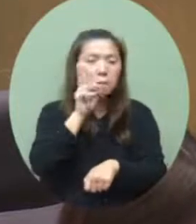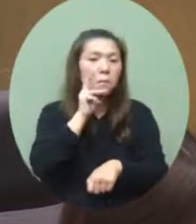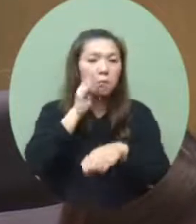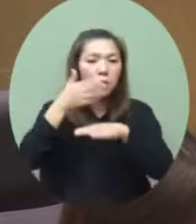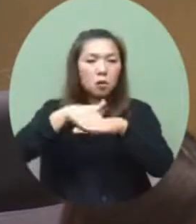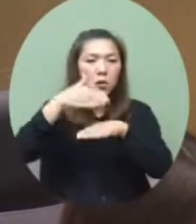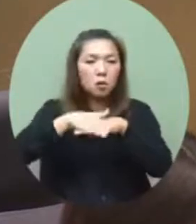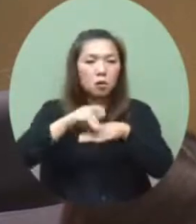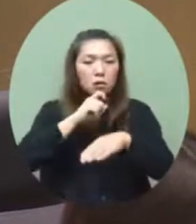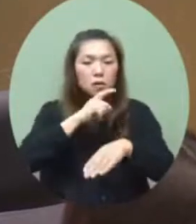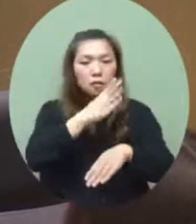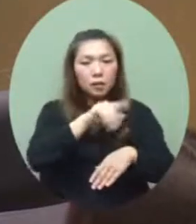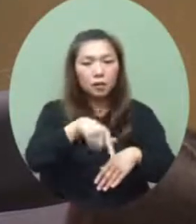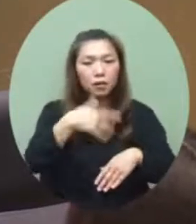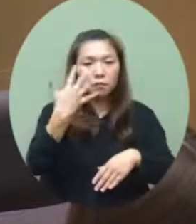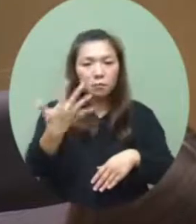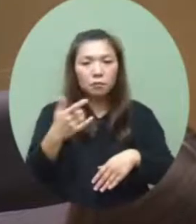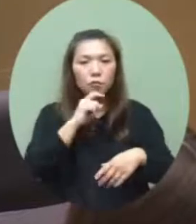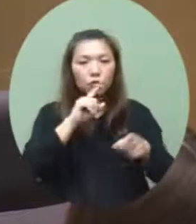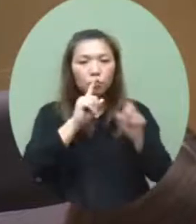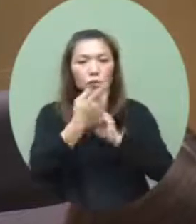surge?